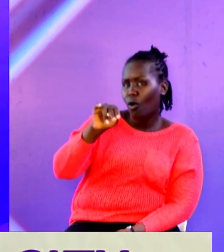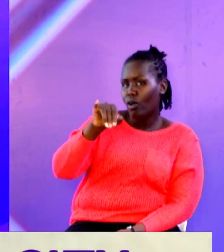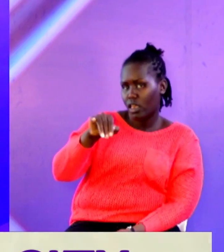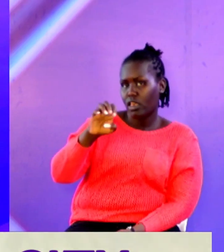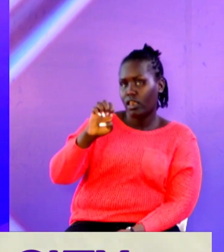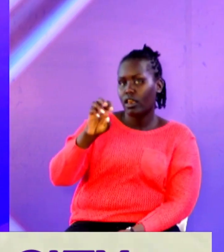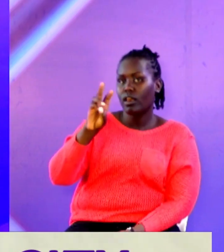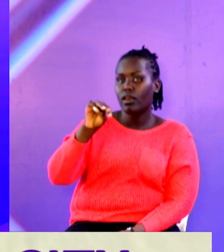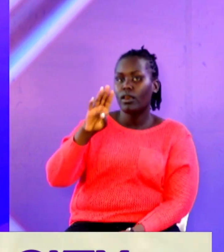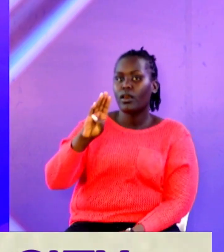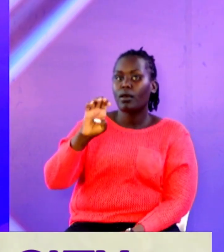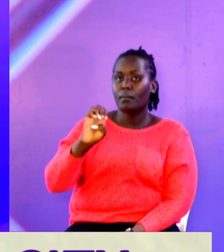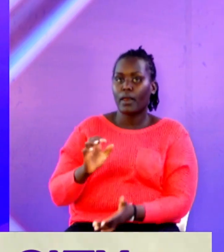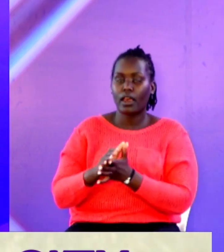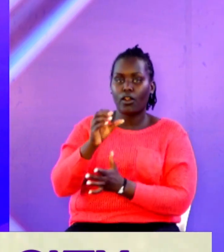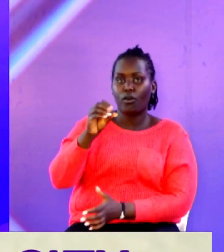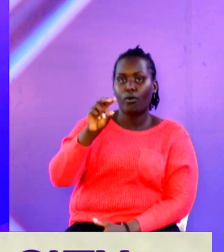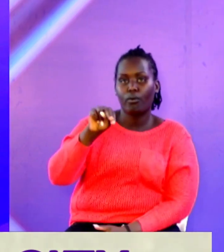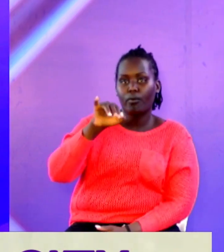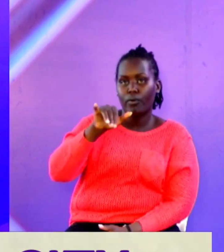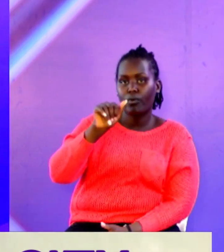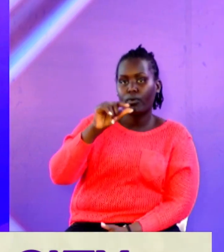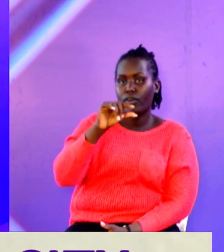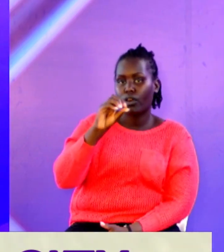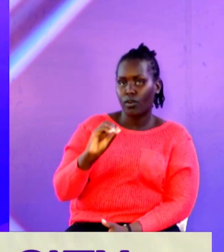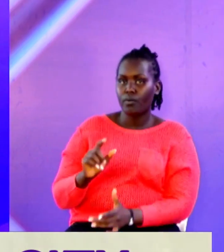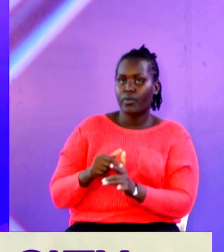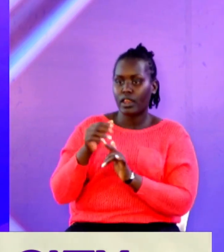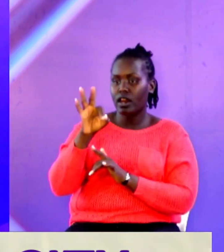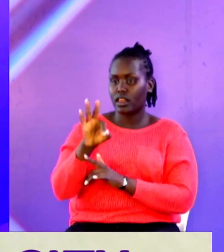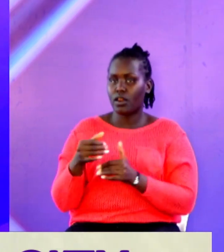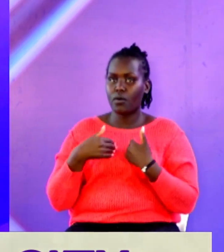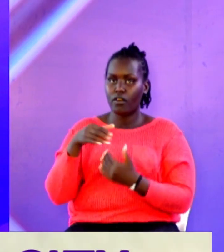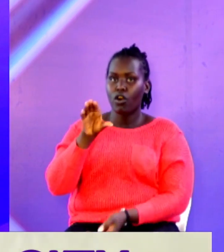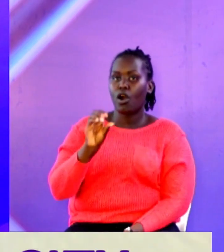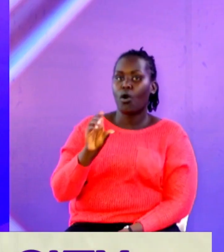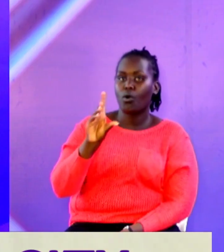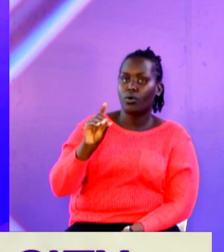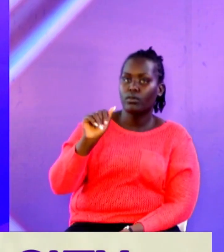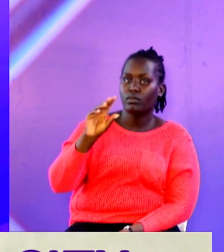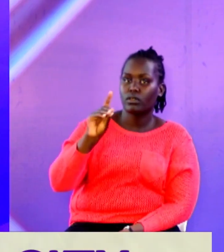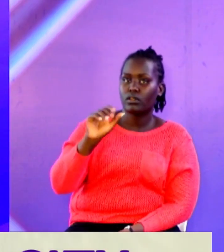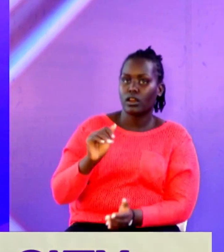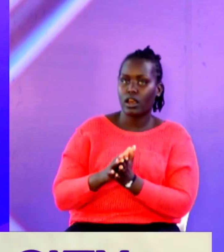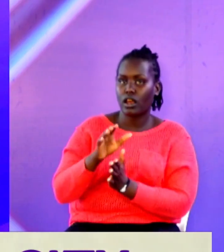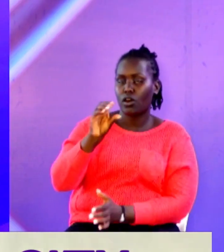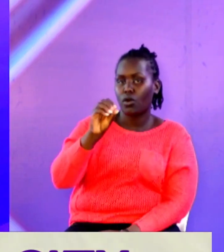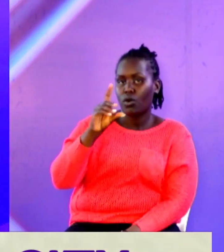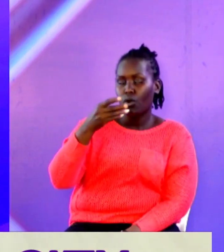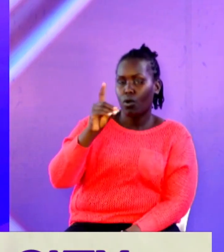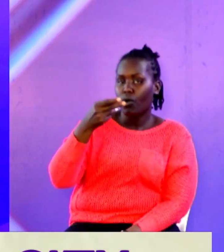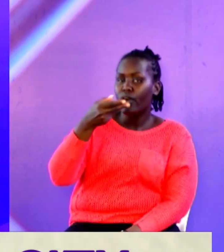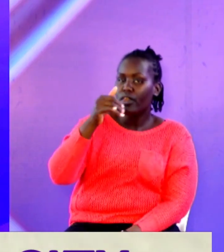have Onyango. Then in the midfield, let's use a midfield of three. We have Odada, and then we have Odhiambo, of